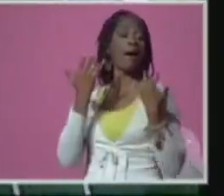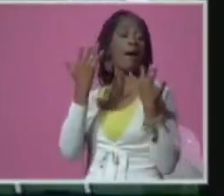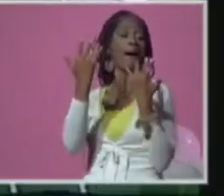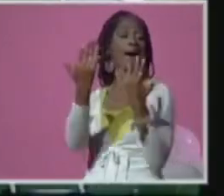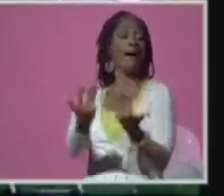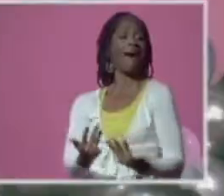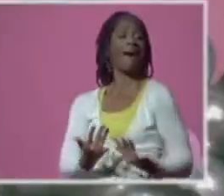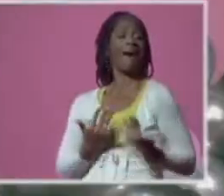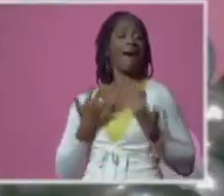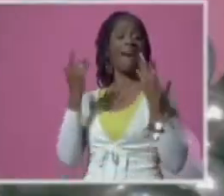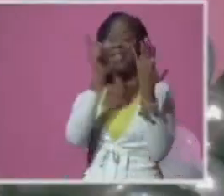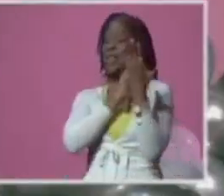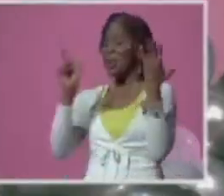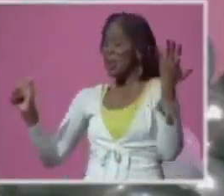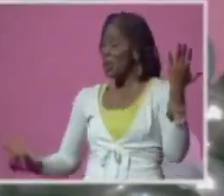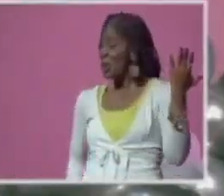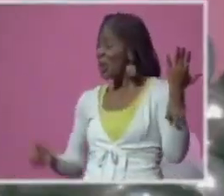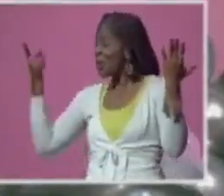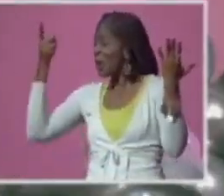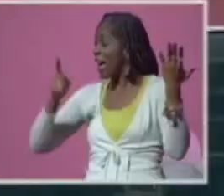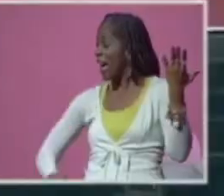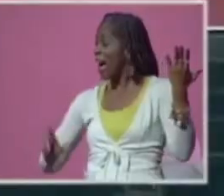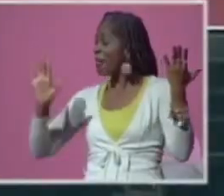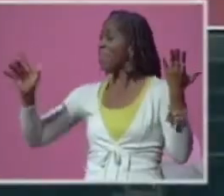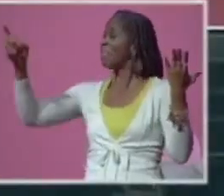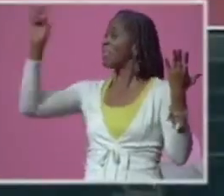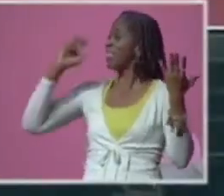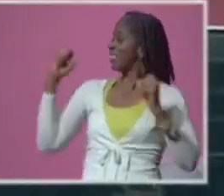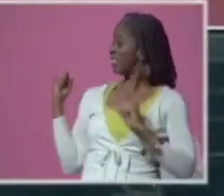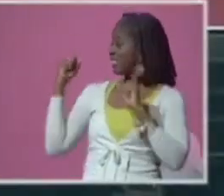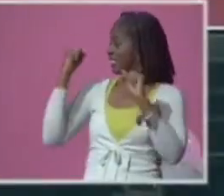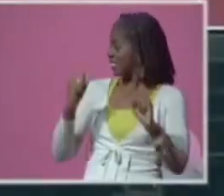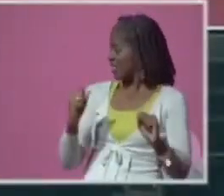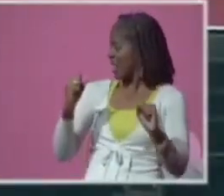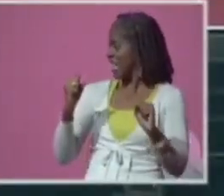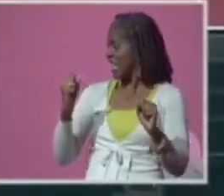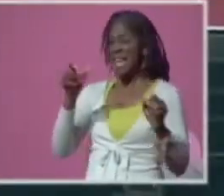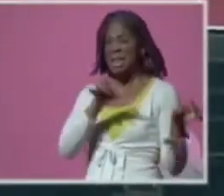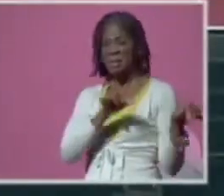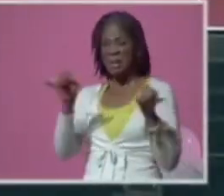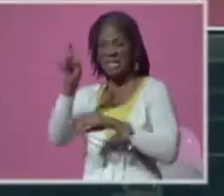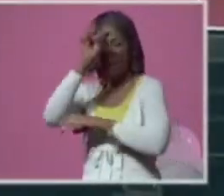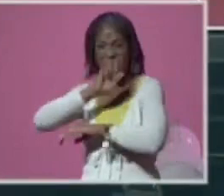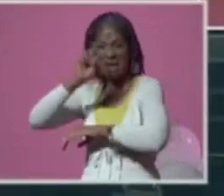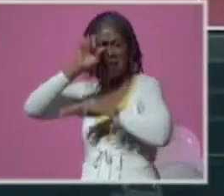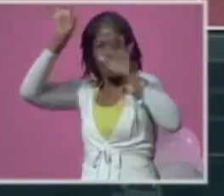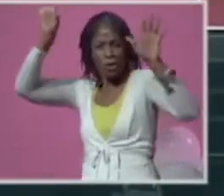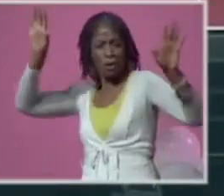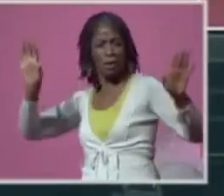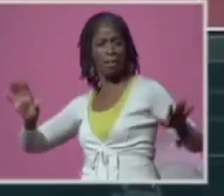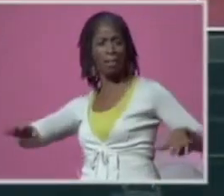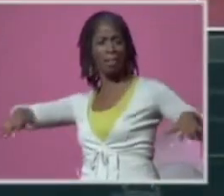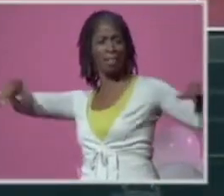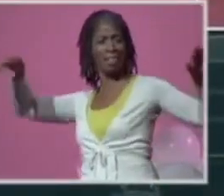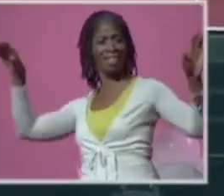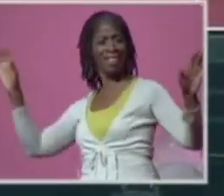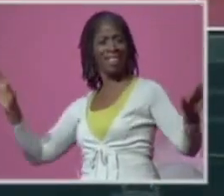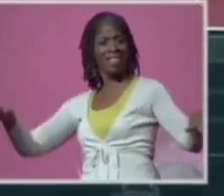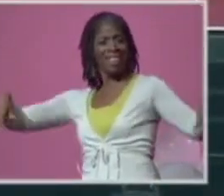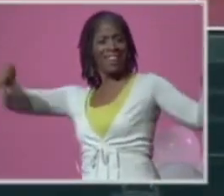on the Lord shall renew their strength. They shall mount up with wings like